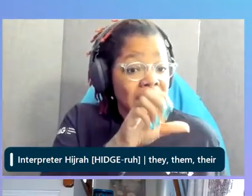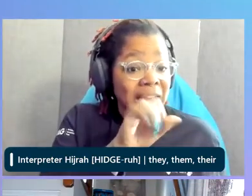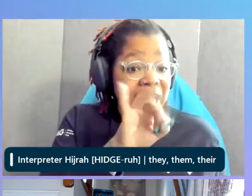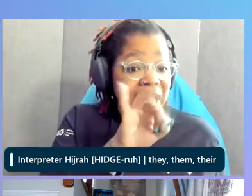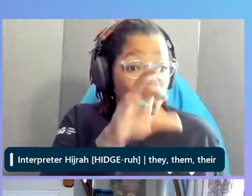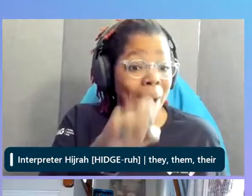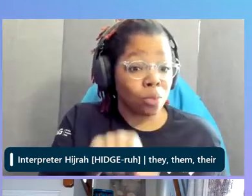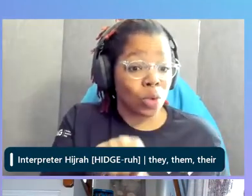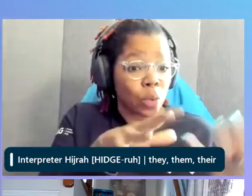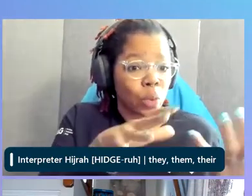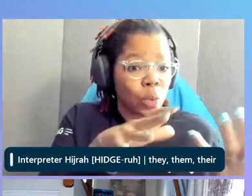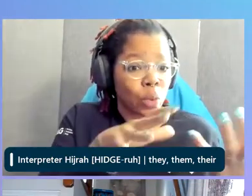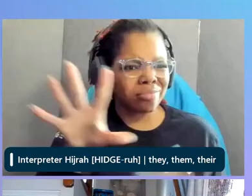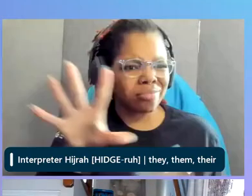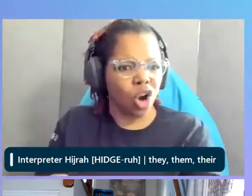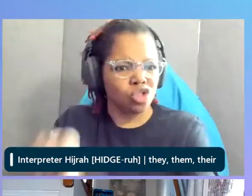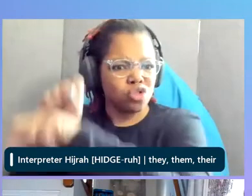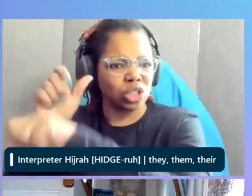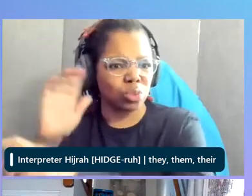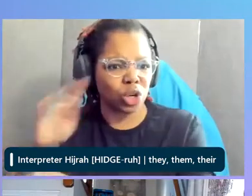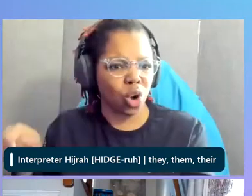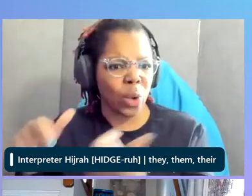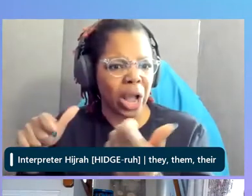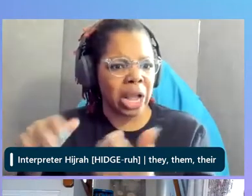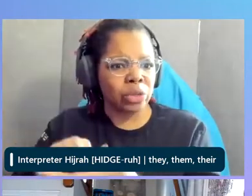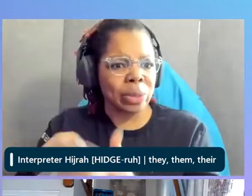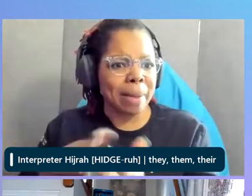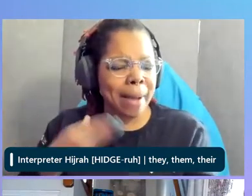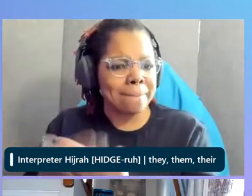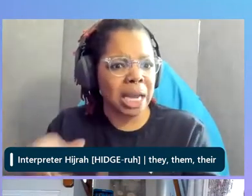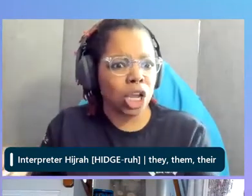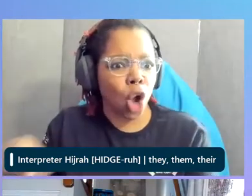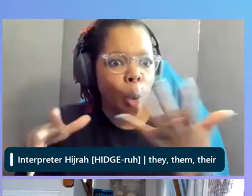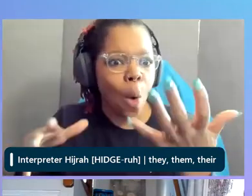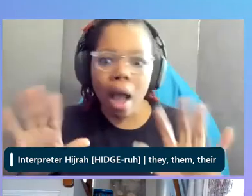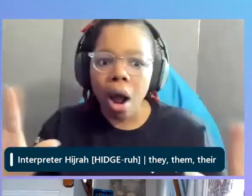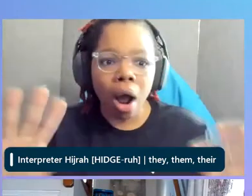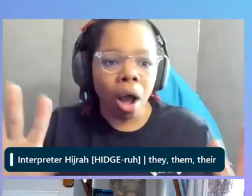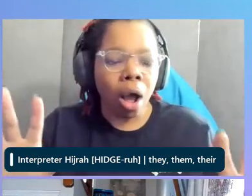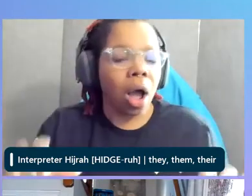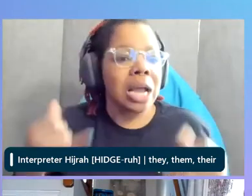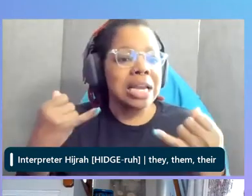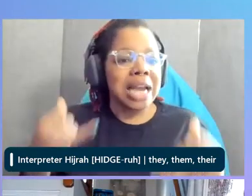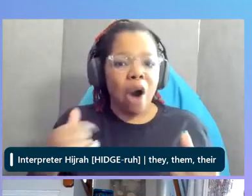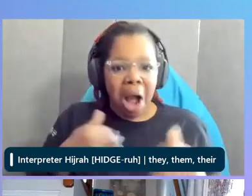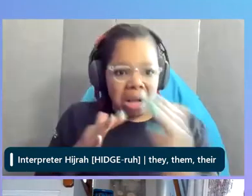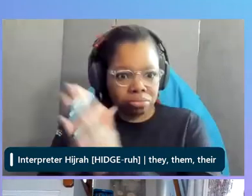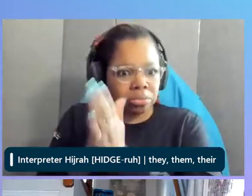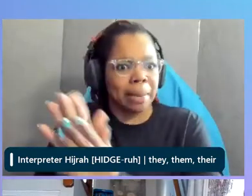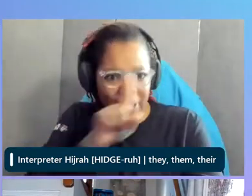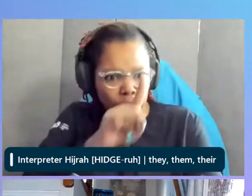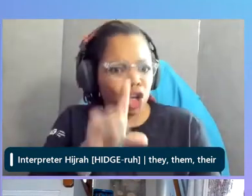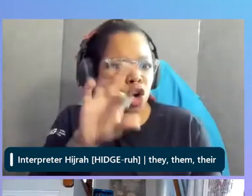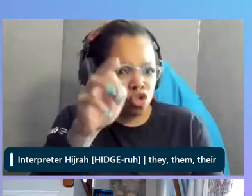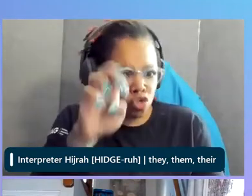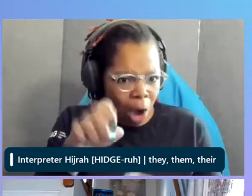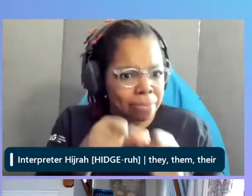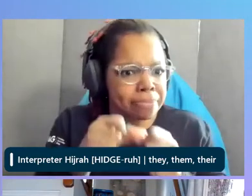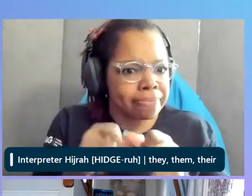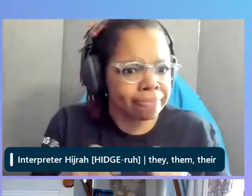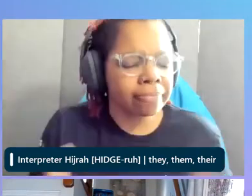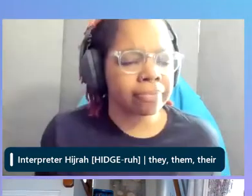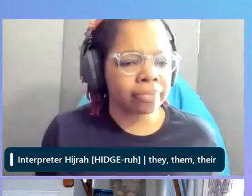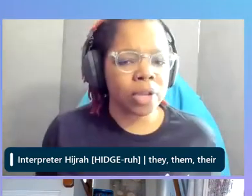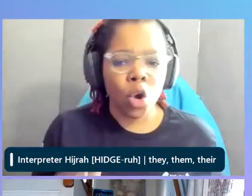away, well, arrests would go away, which means your bonus goes away. So you're now actually incentivized to make sure crime happens. Practically speaking,